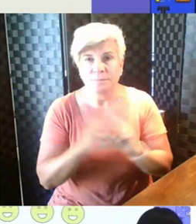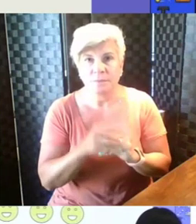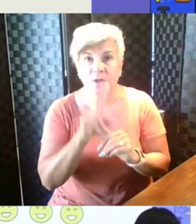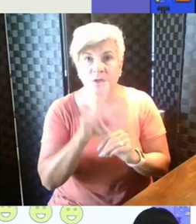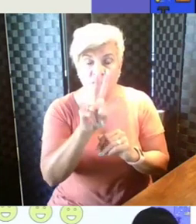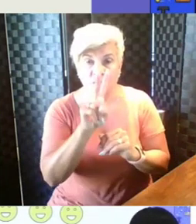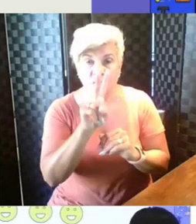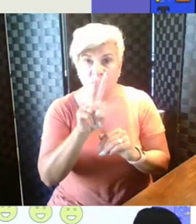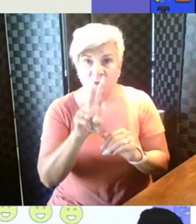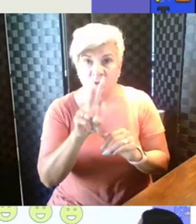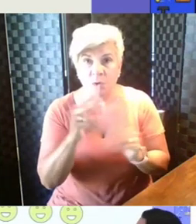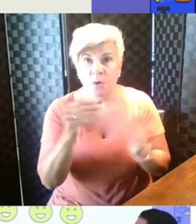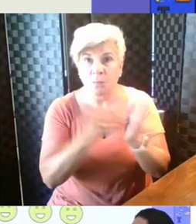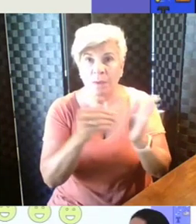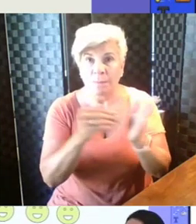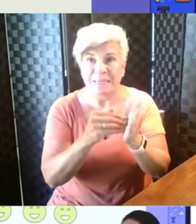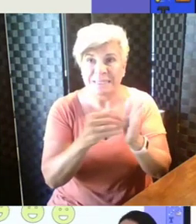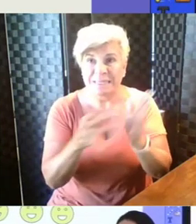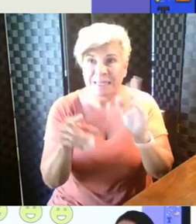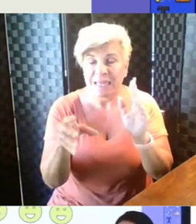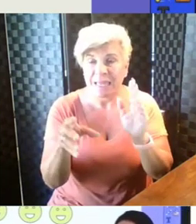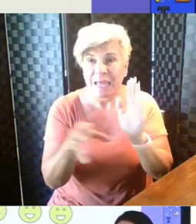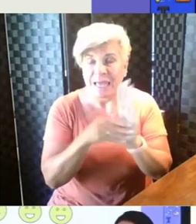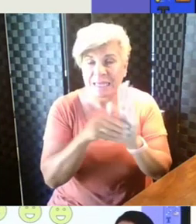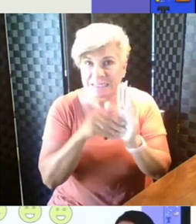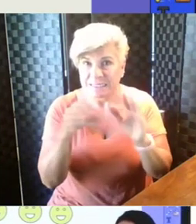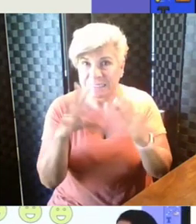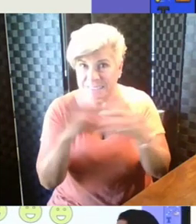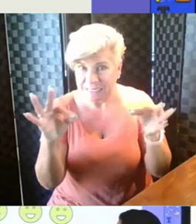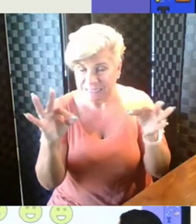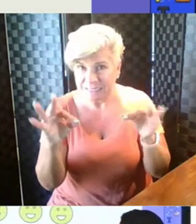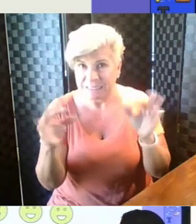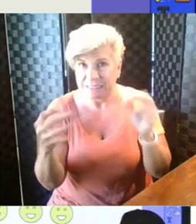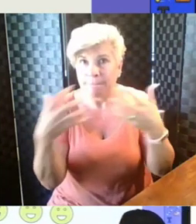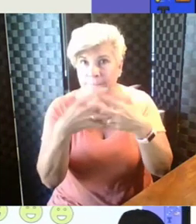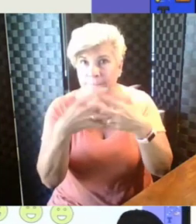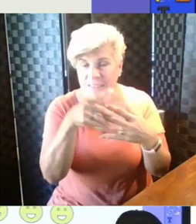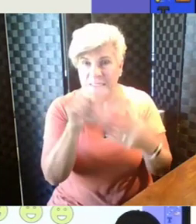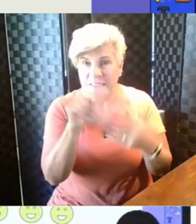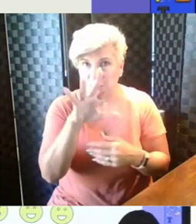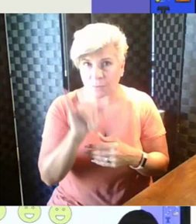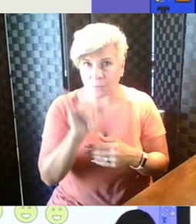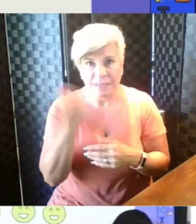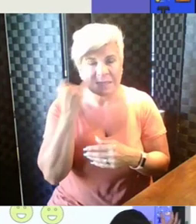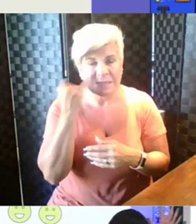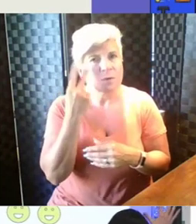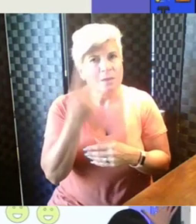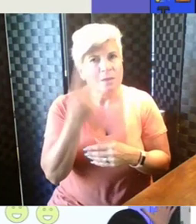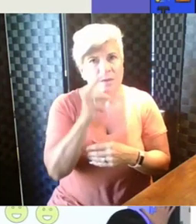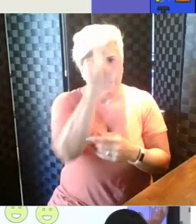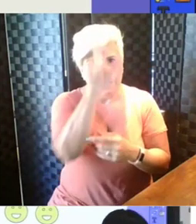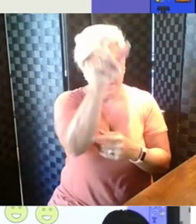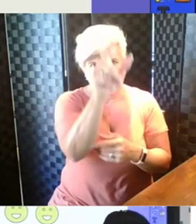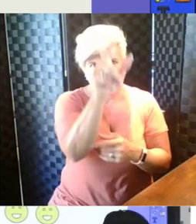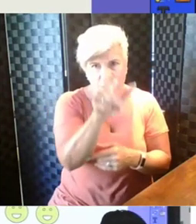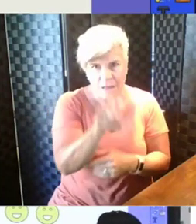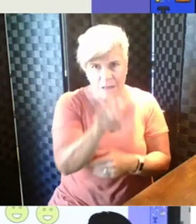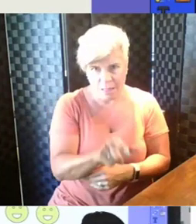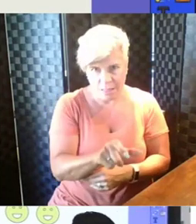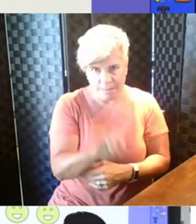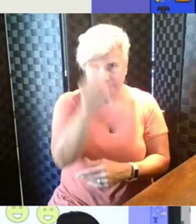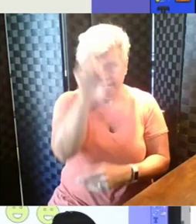are two repeated addition sentences that match this array. If we look at